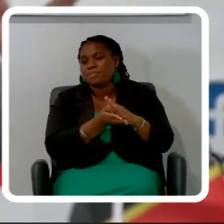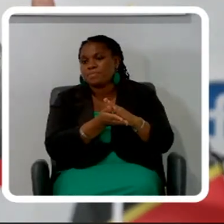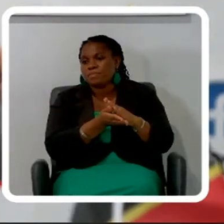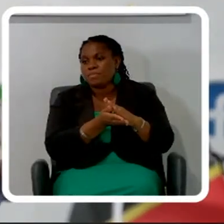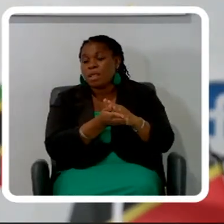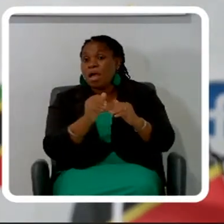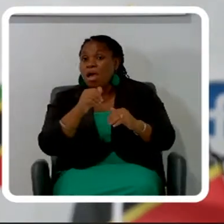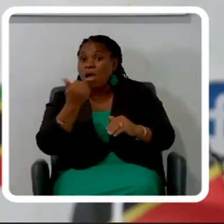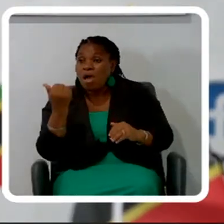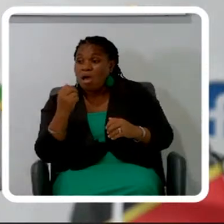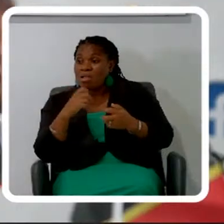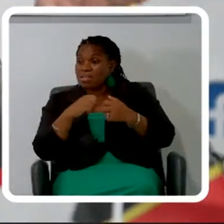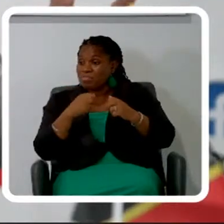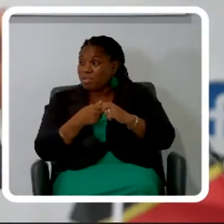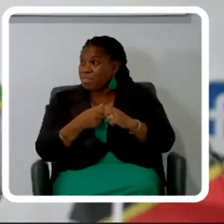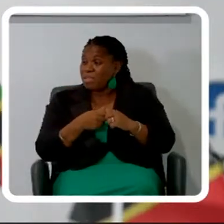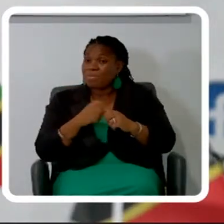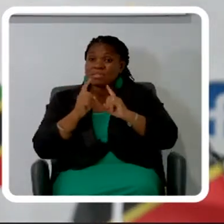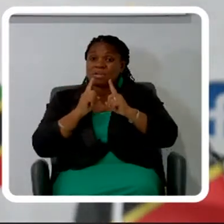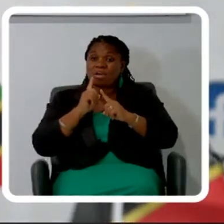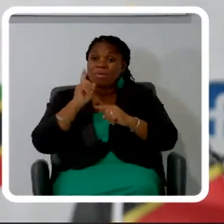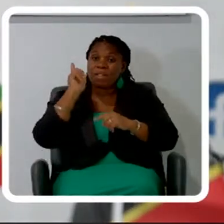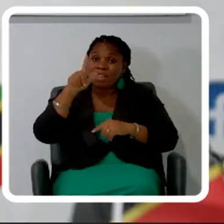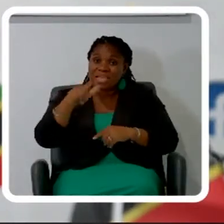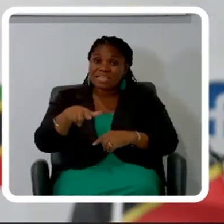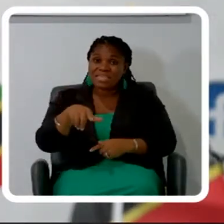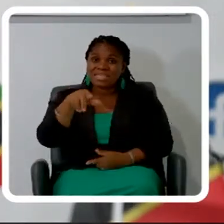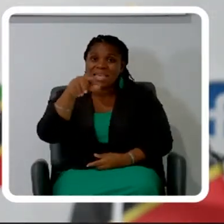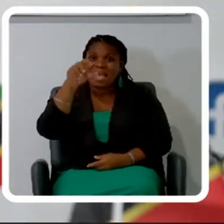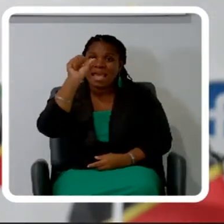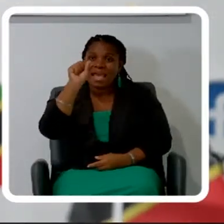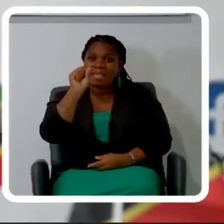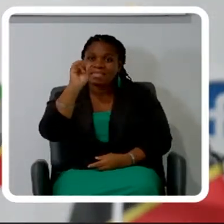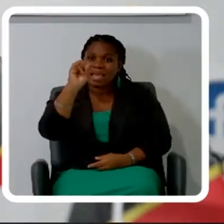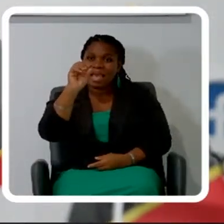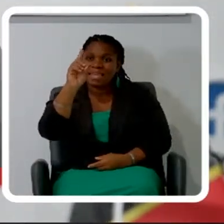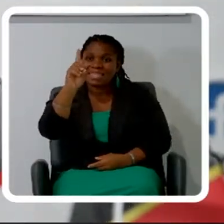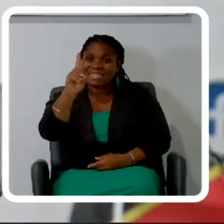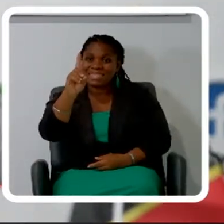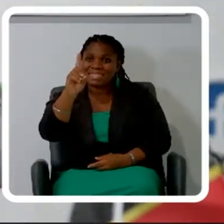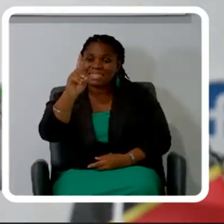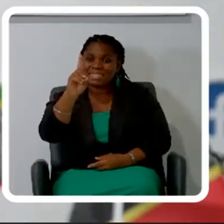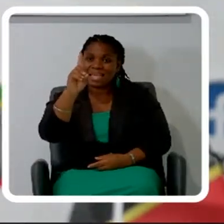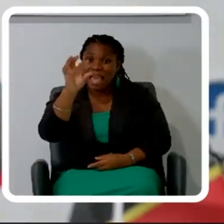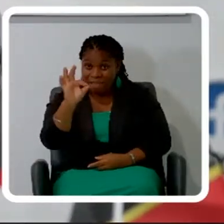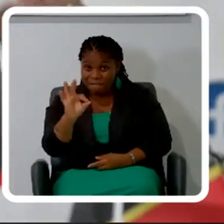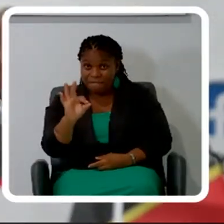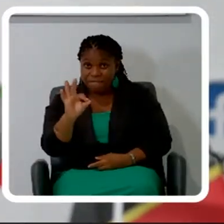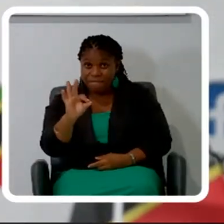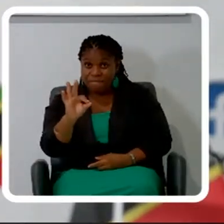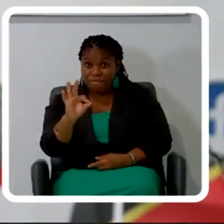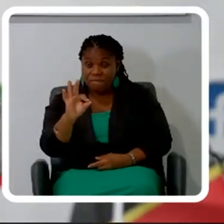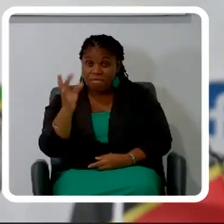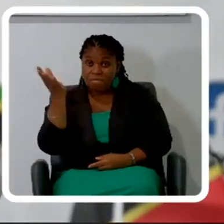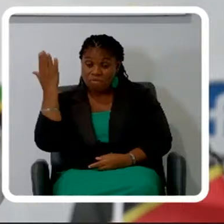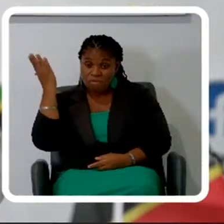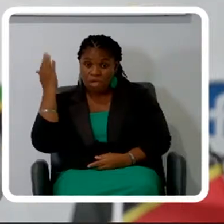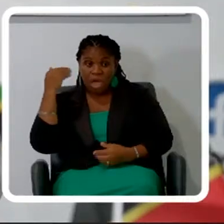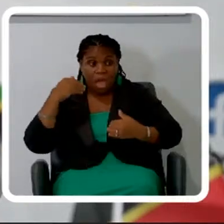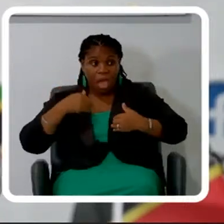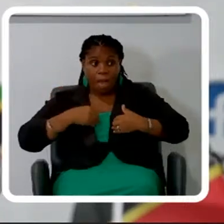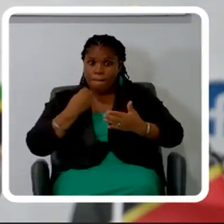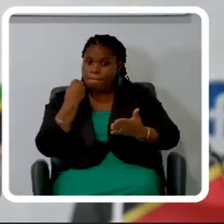The other issue I'm going to discuss later is the SIDF, because the SIDF itself as a fund had money in it that we are doing an assessment